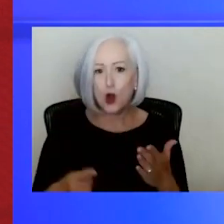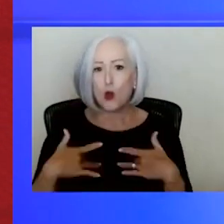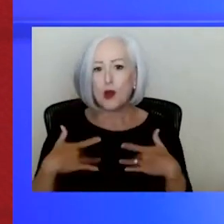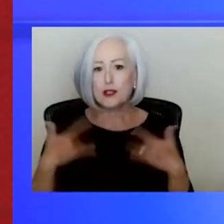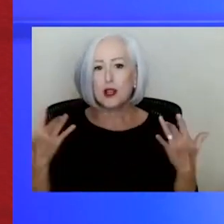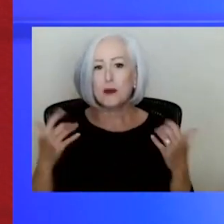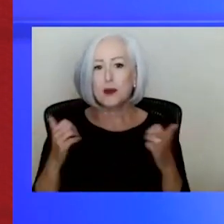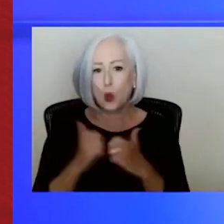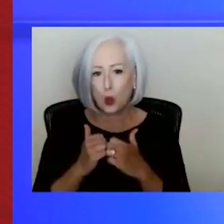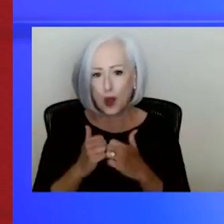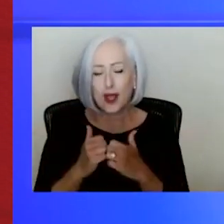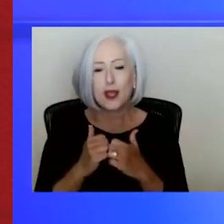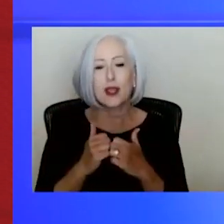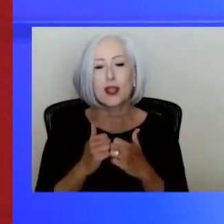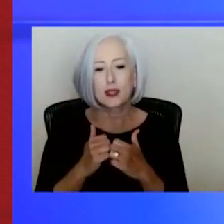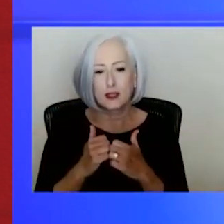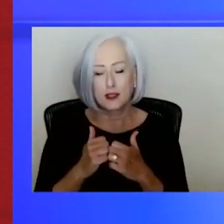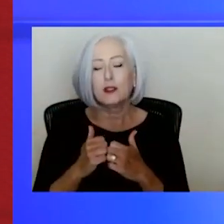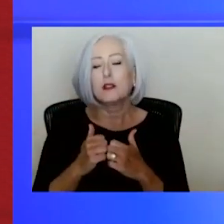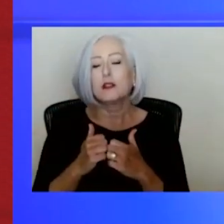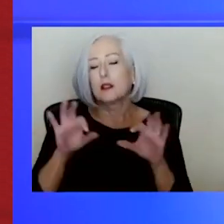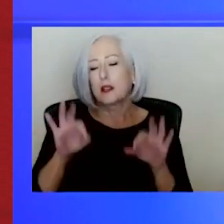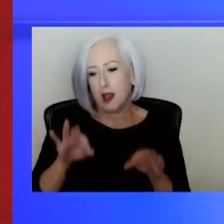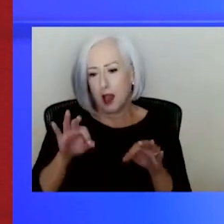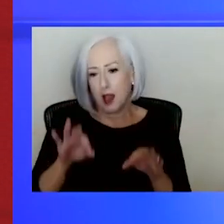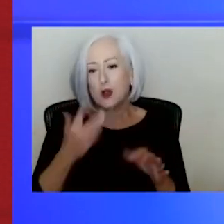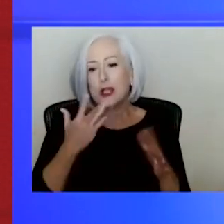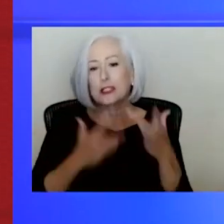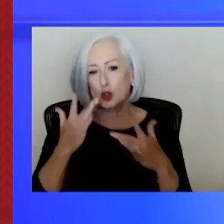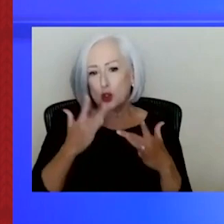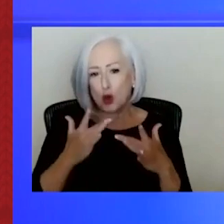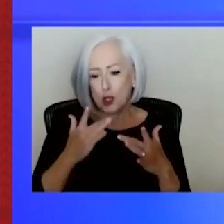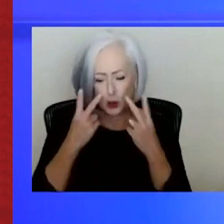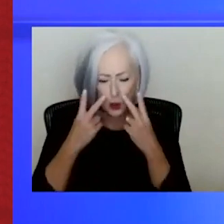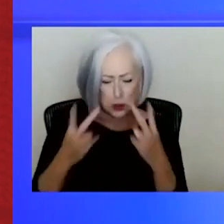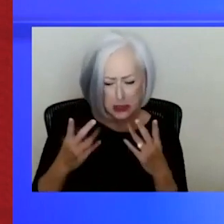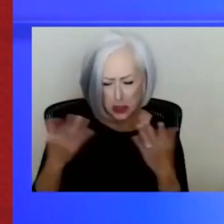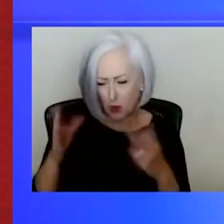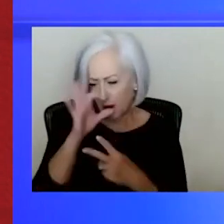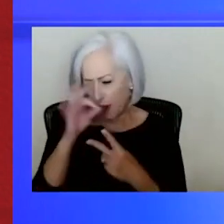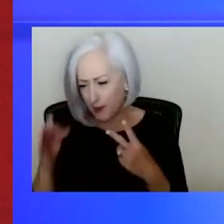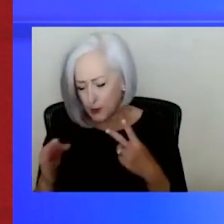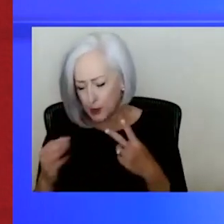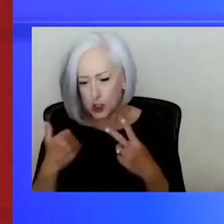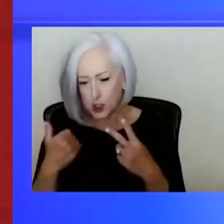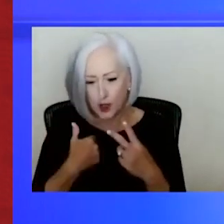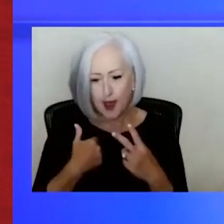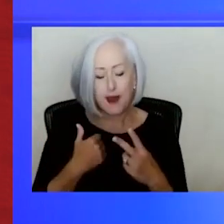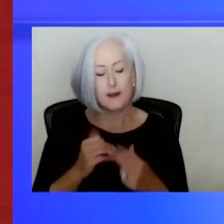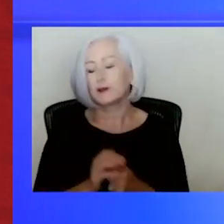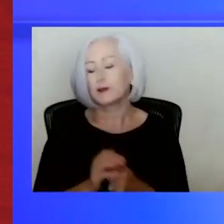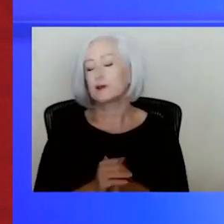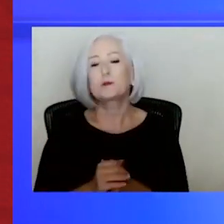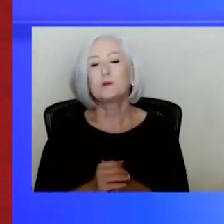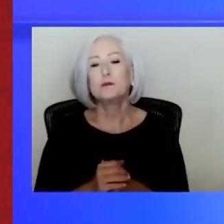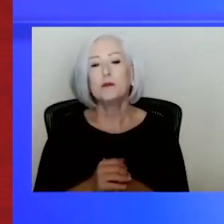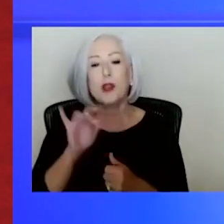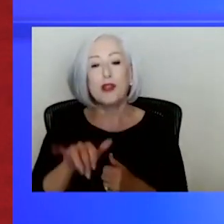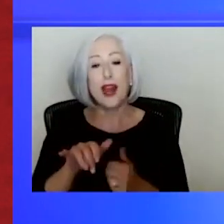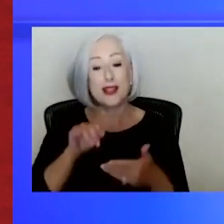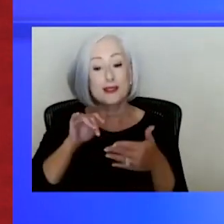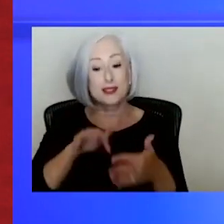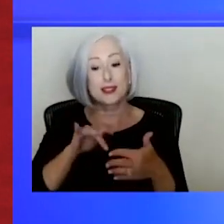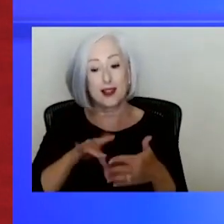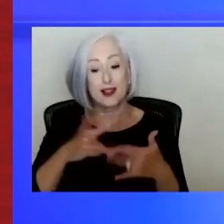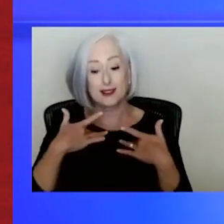the need to look at alternative exams that are done. All of these studies are commonly done and they are covered by